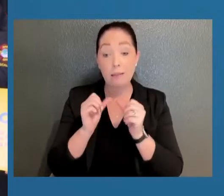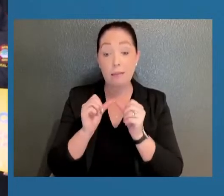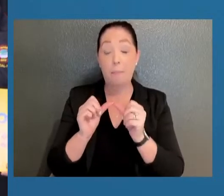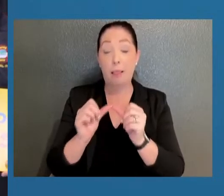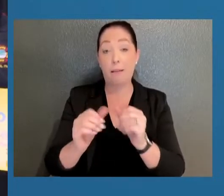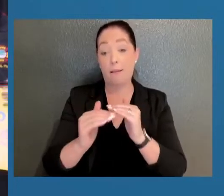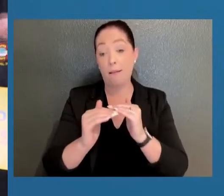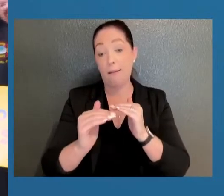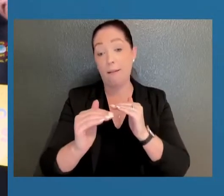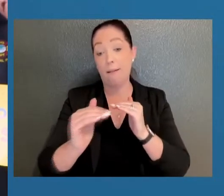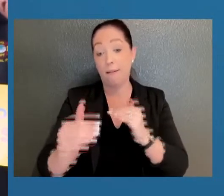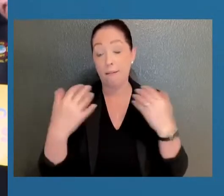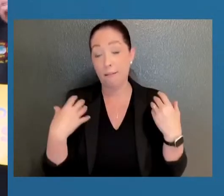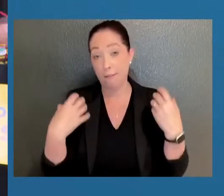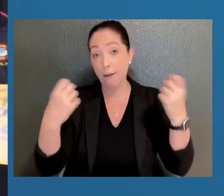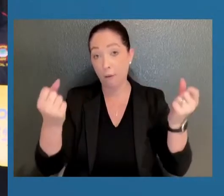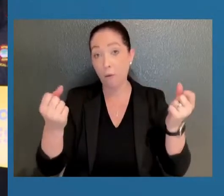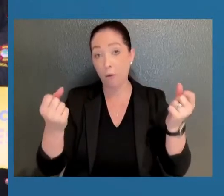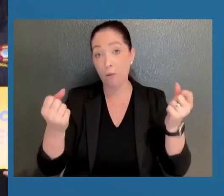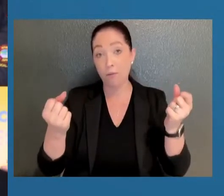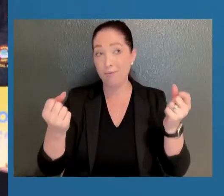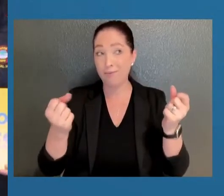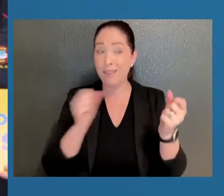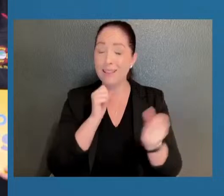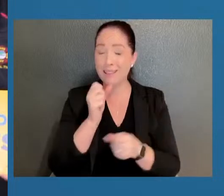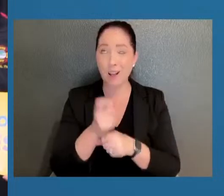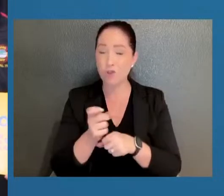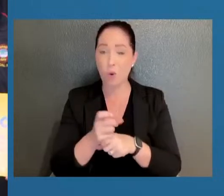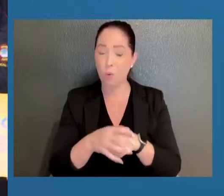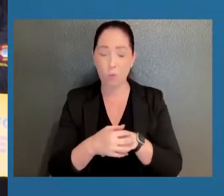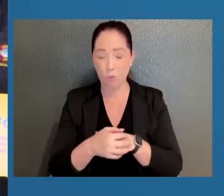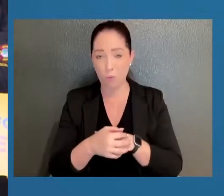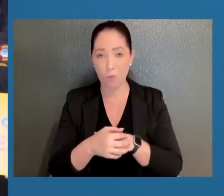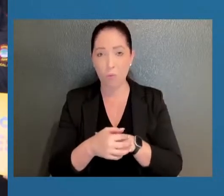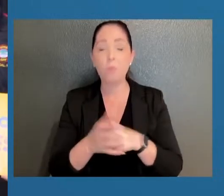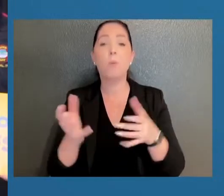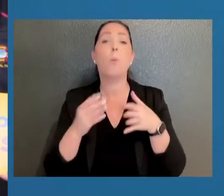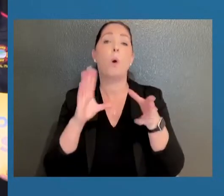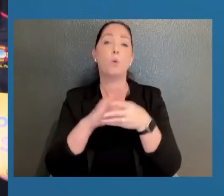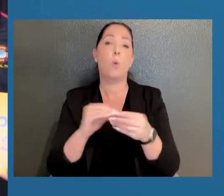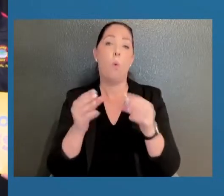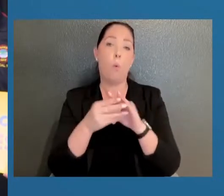is no joke. I want to share a story